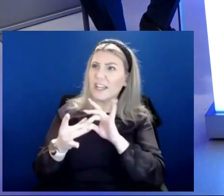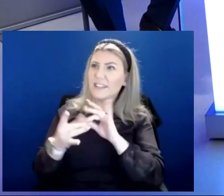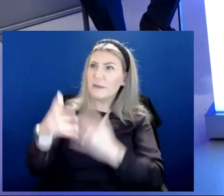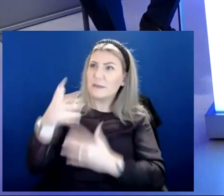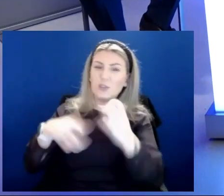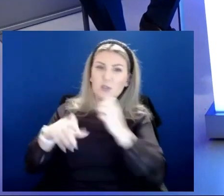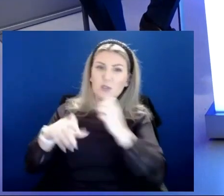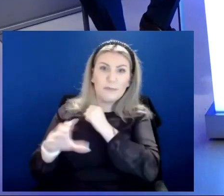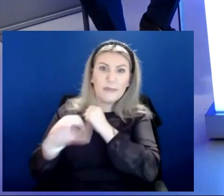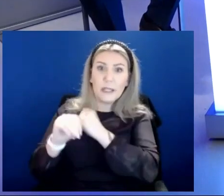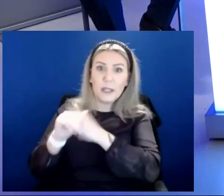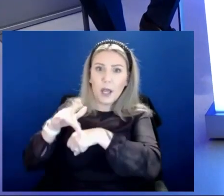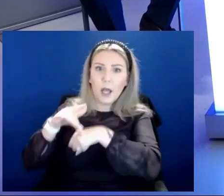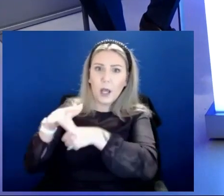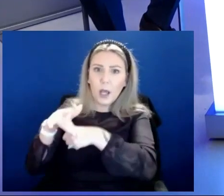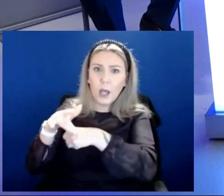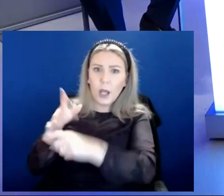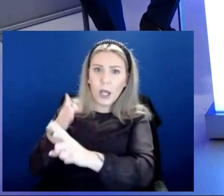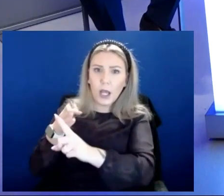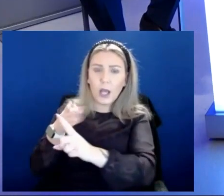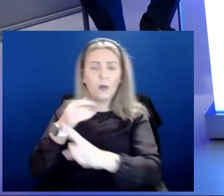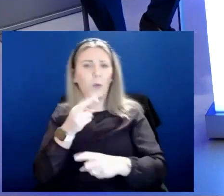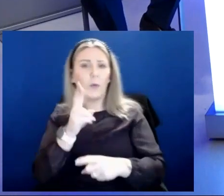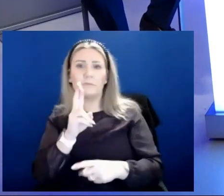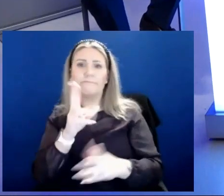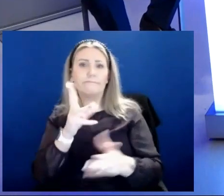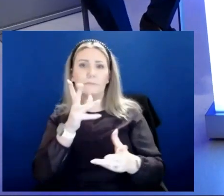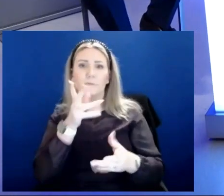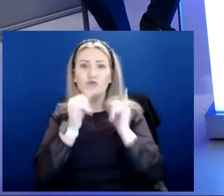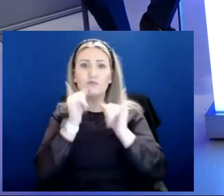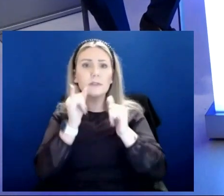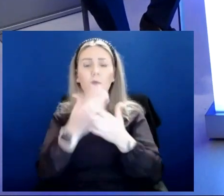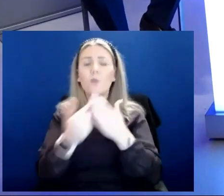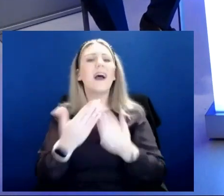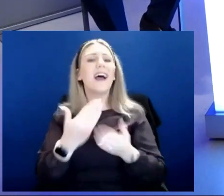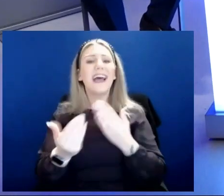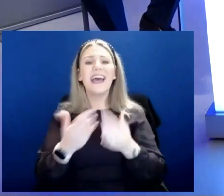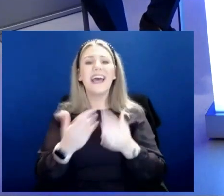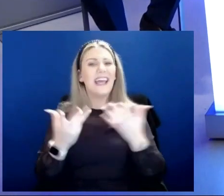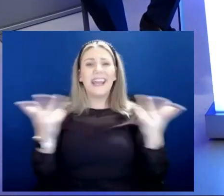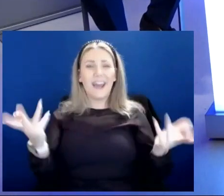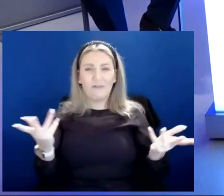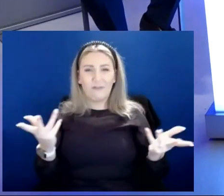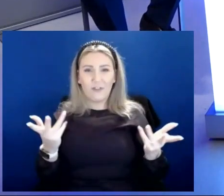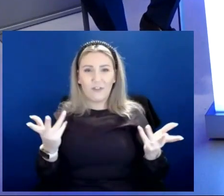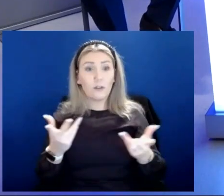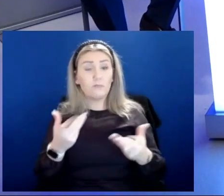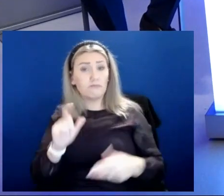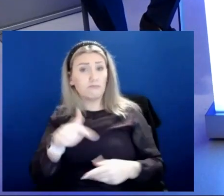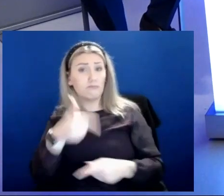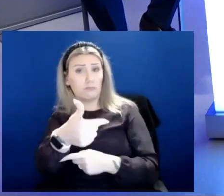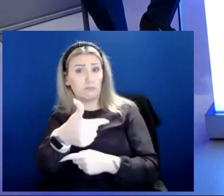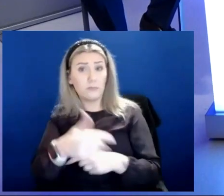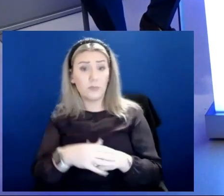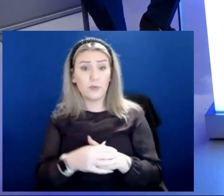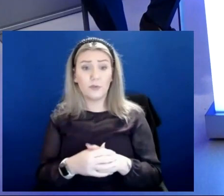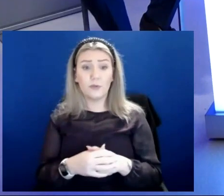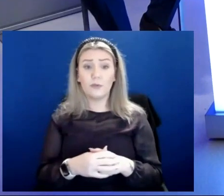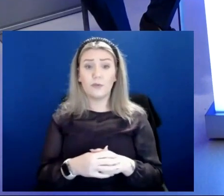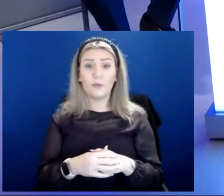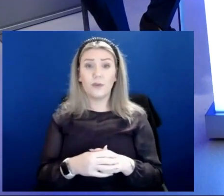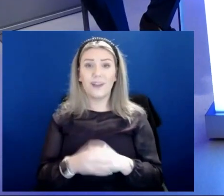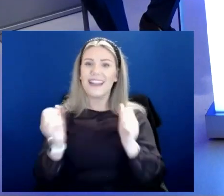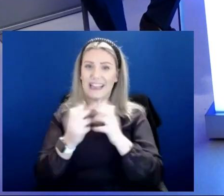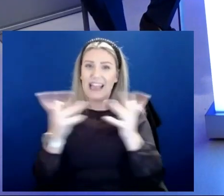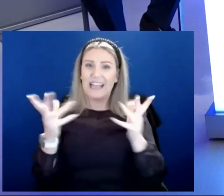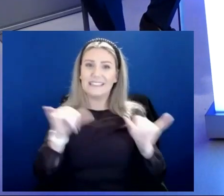my activities or drinking or whatever it is that you have, vices to. What about you? A lot of the same things, except